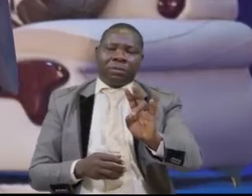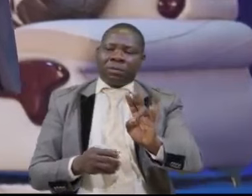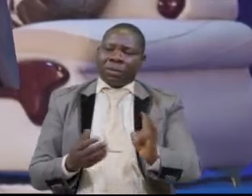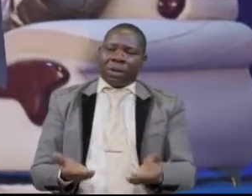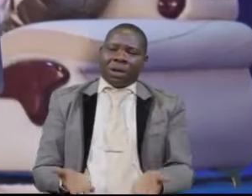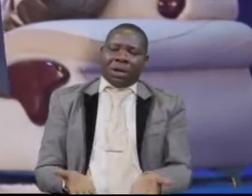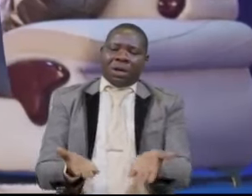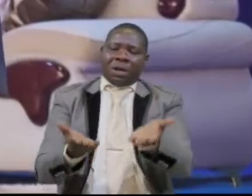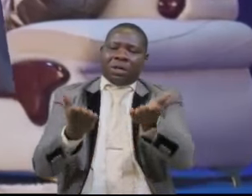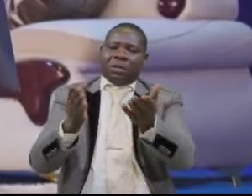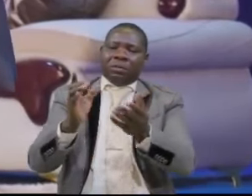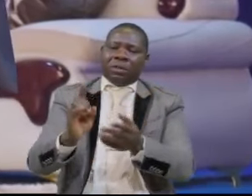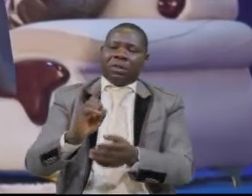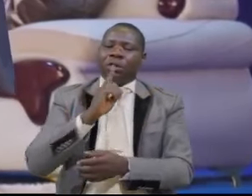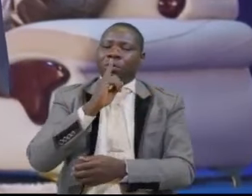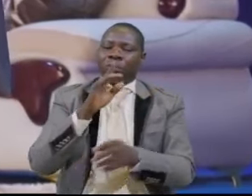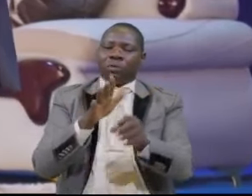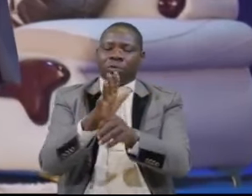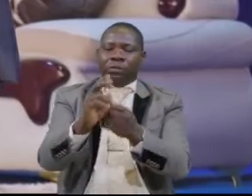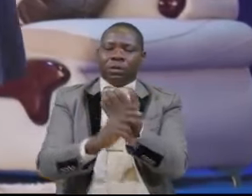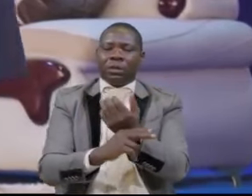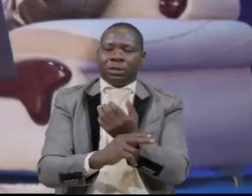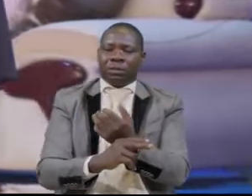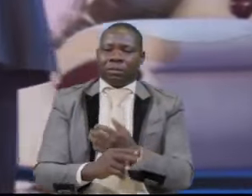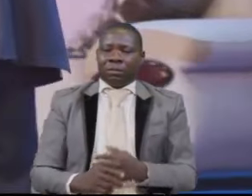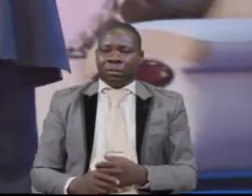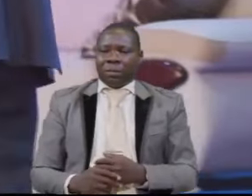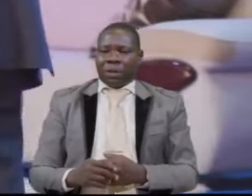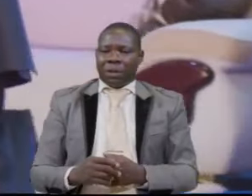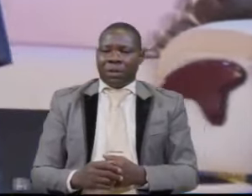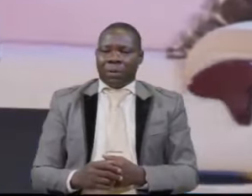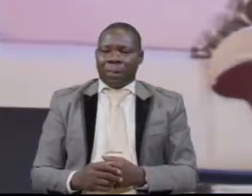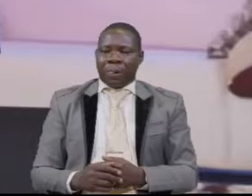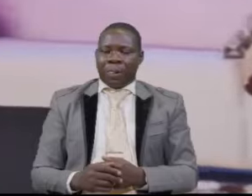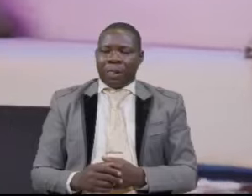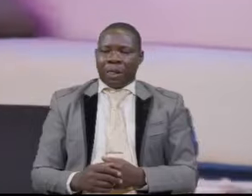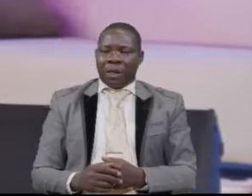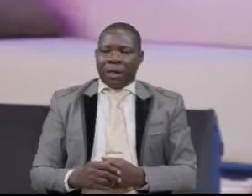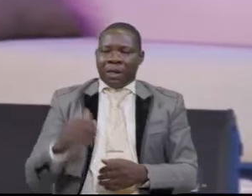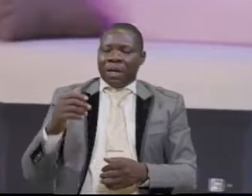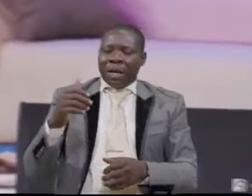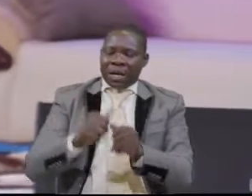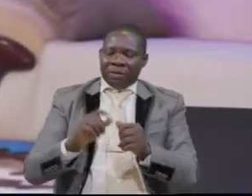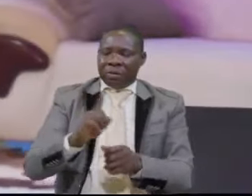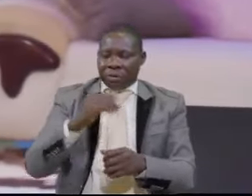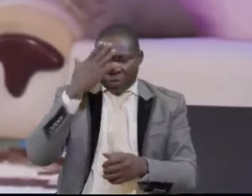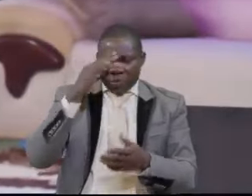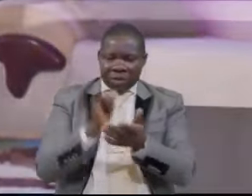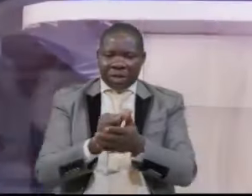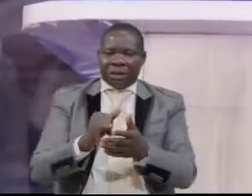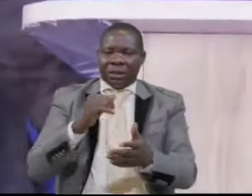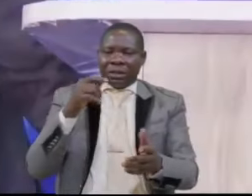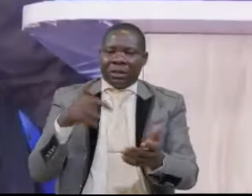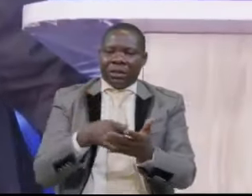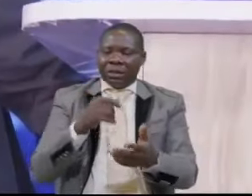sincerity. Elevated sincerity. Everybody knew this man, a sincere man. This man, you cannot cower